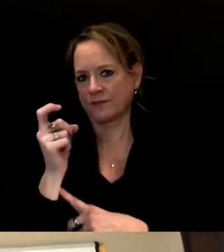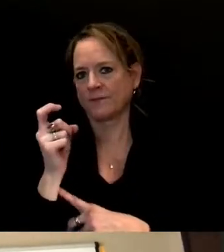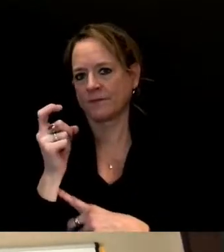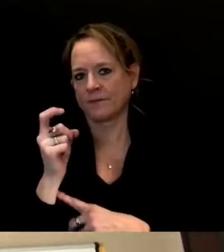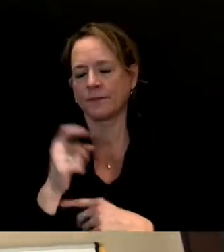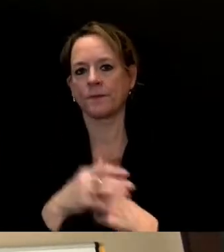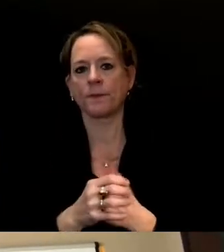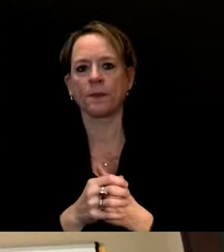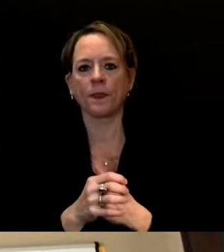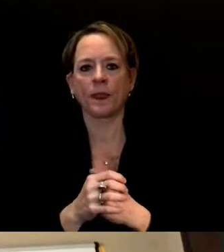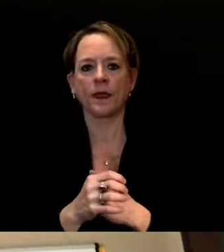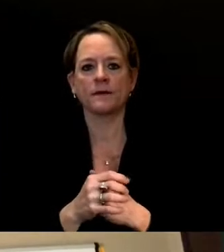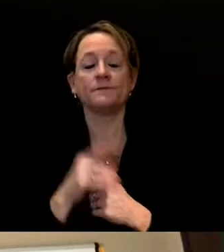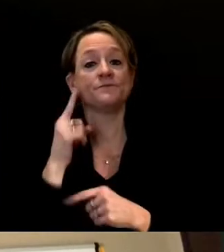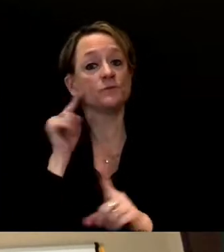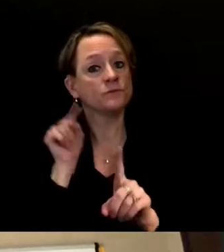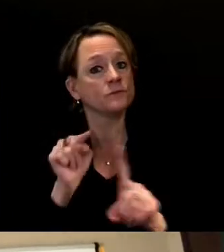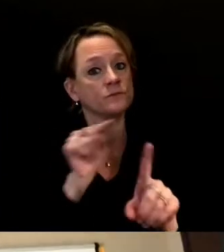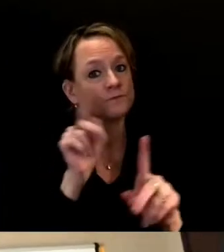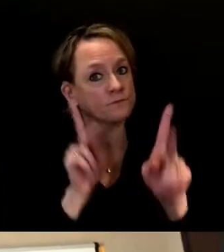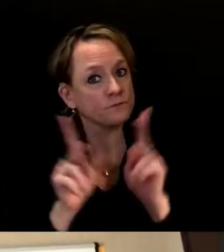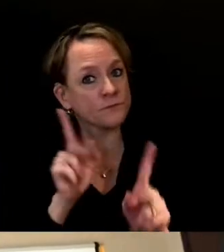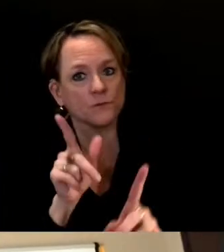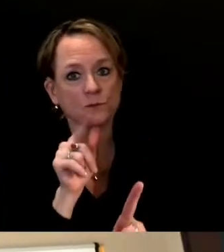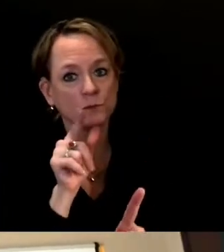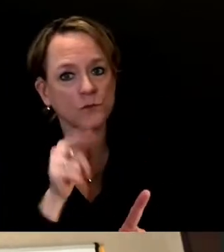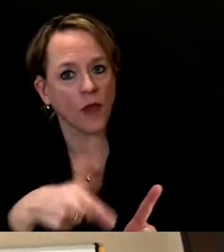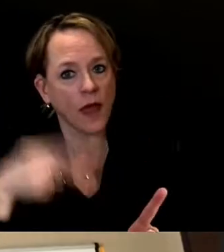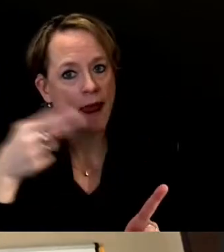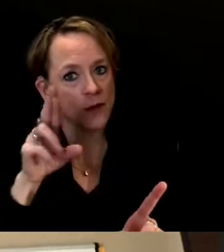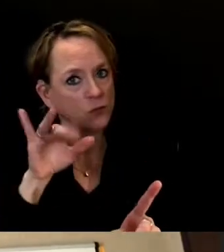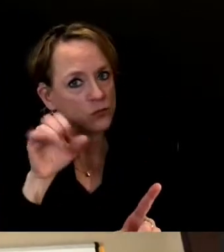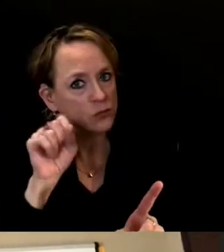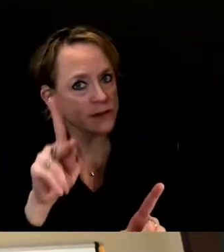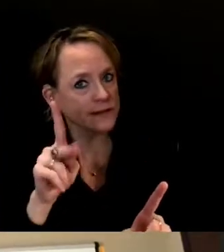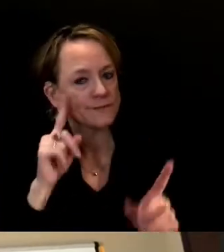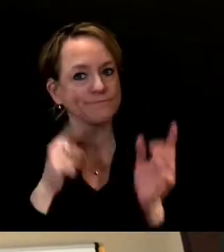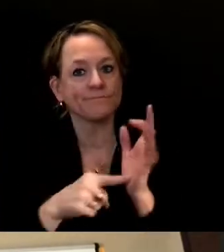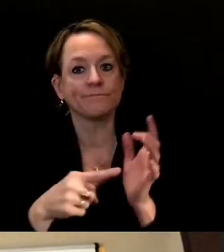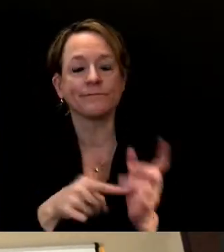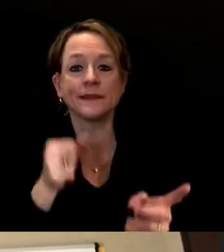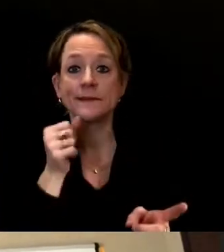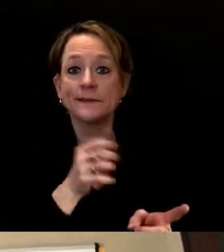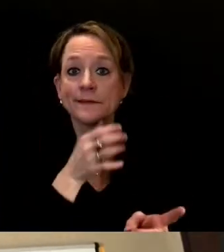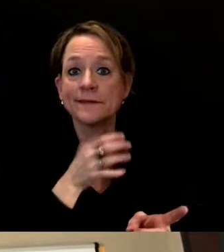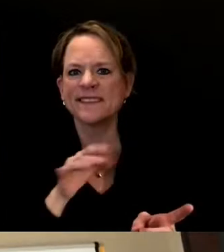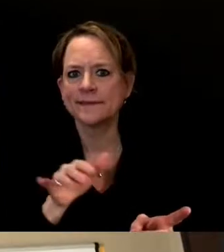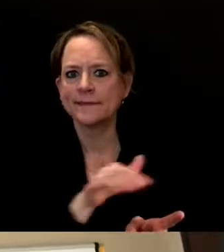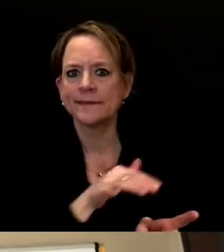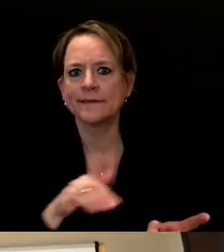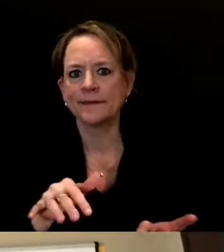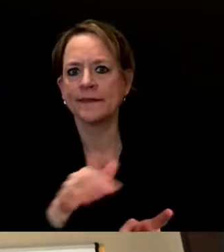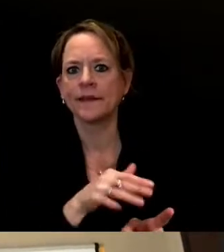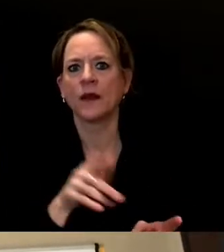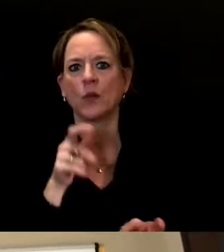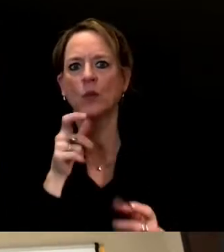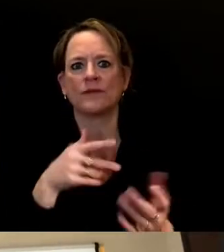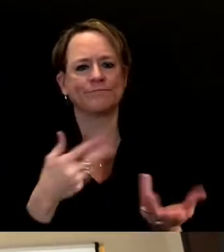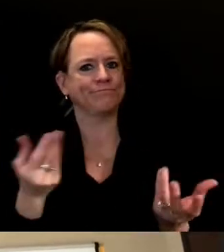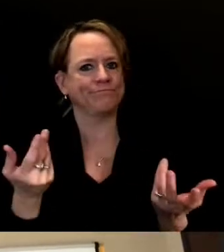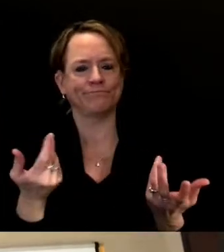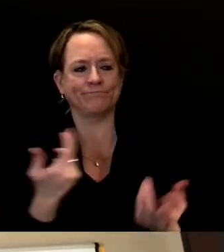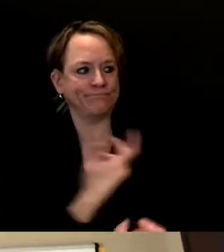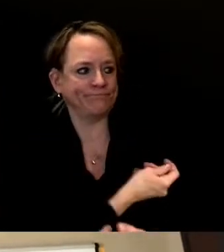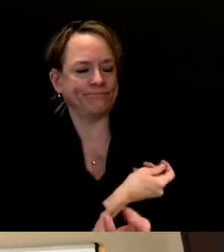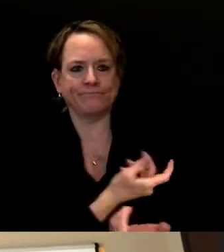well to vaccines. So if it is mild, treatment as you do the common cold is the way to go. And